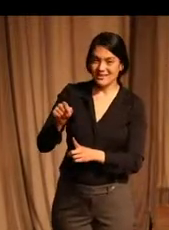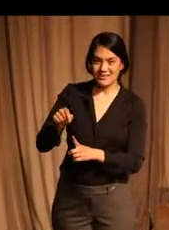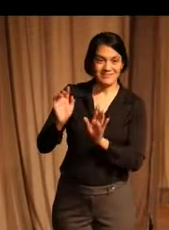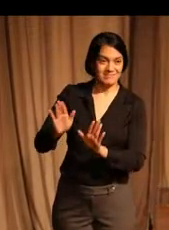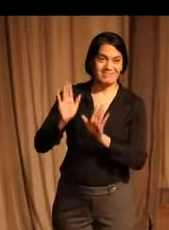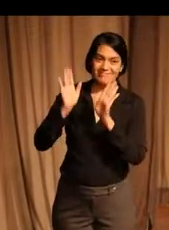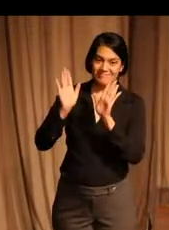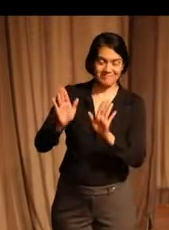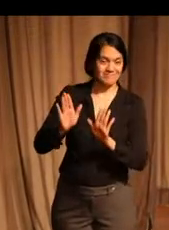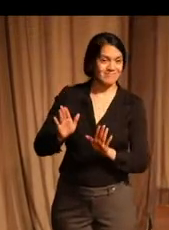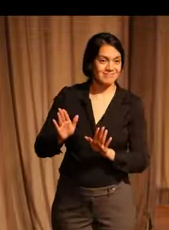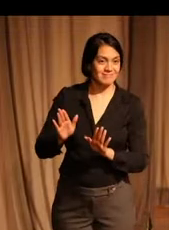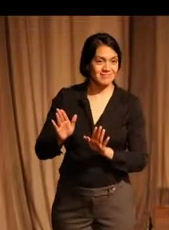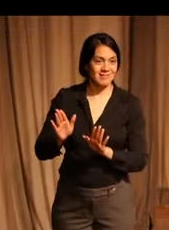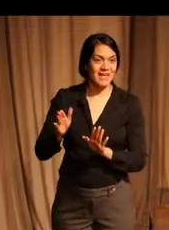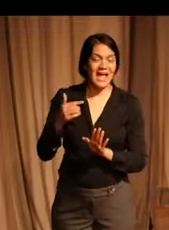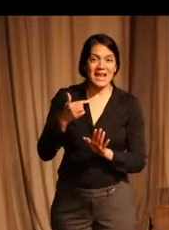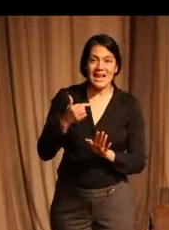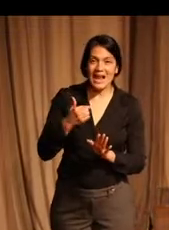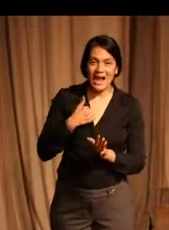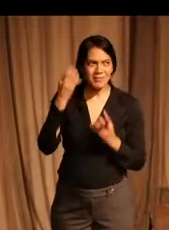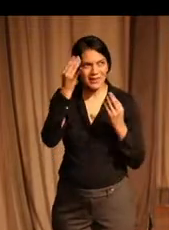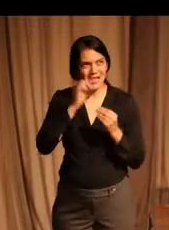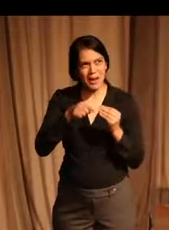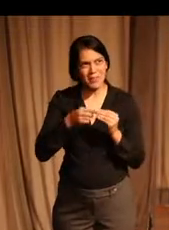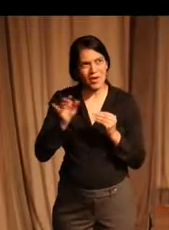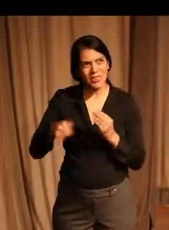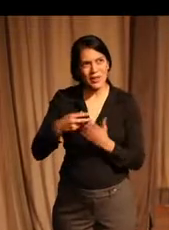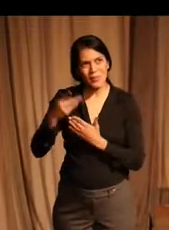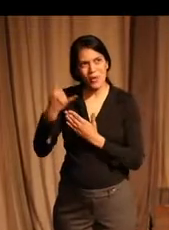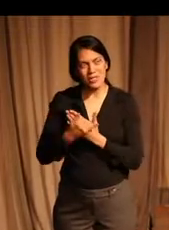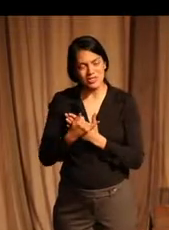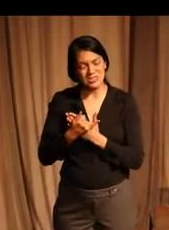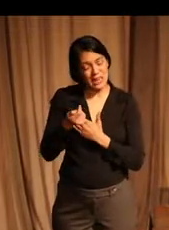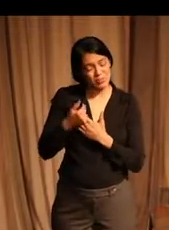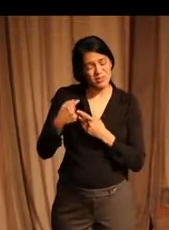her films, making her work in a very,